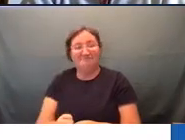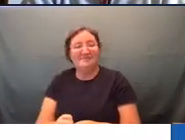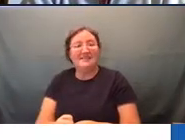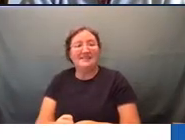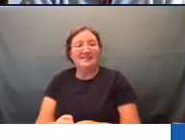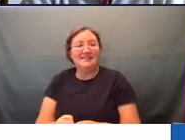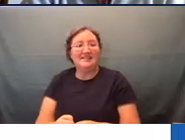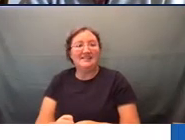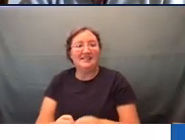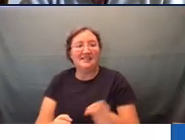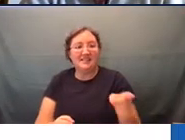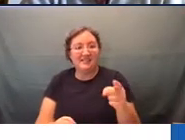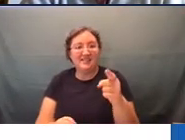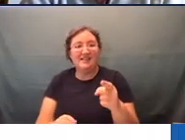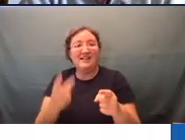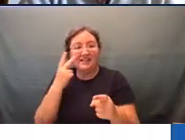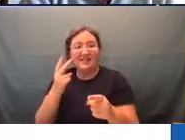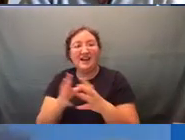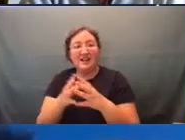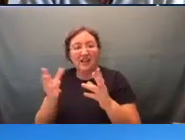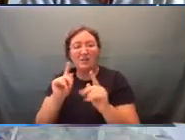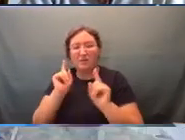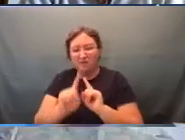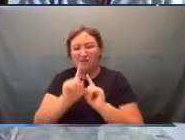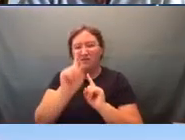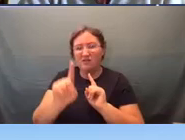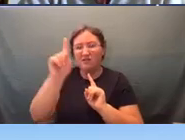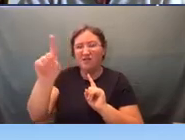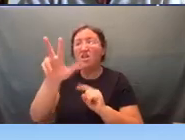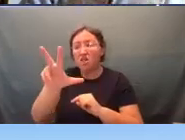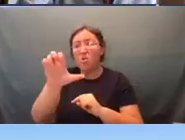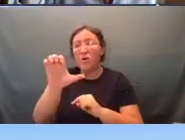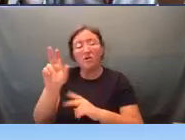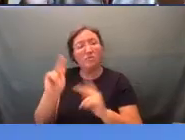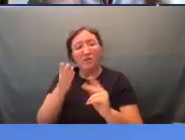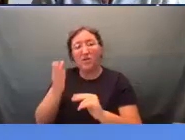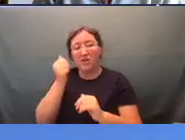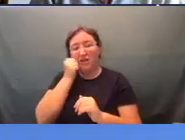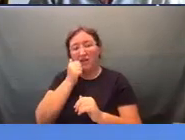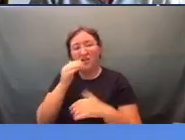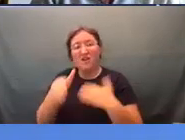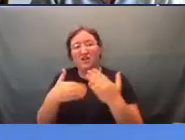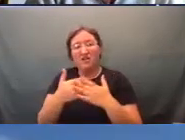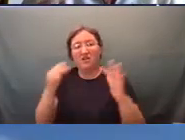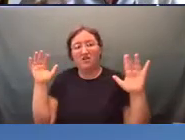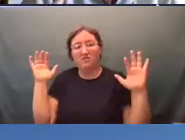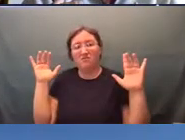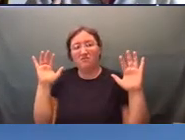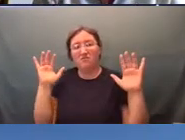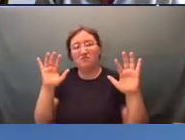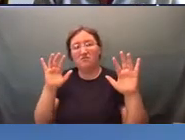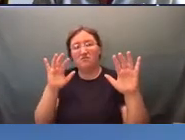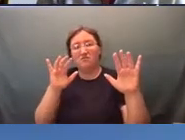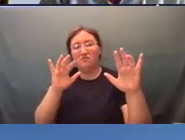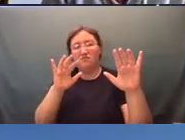All the way up, and we see there's still a lot of people. Those 300 people a day are all kind of coming in that same area, unless you're